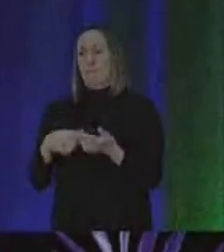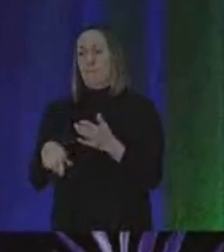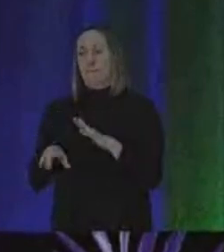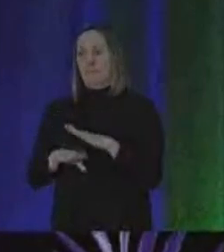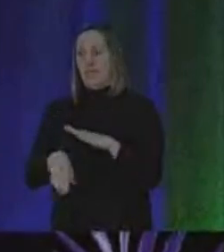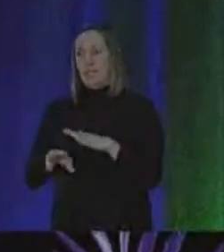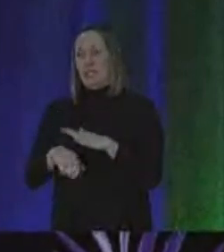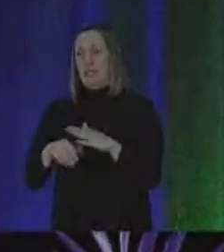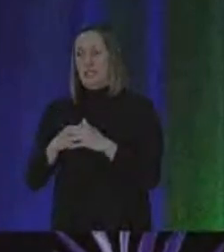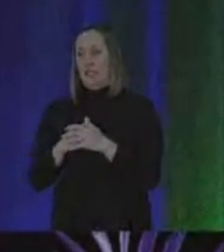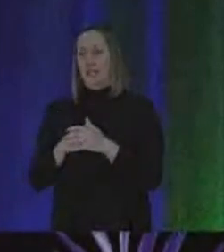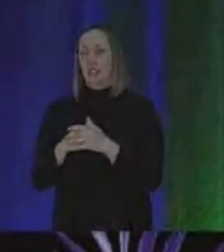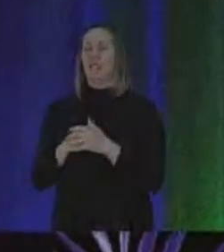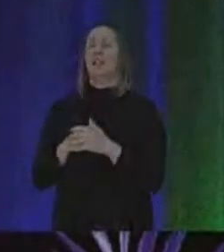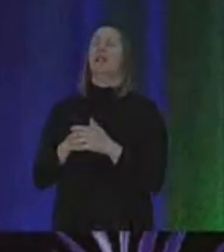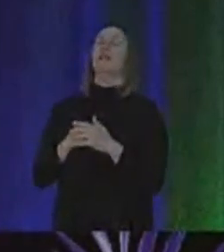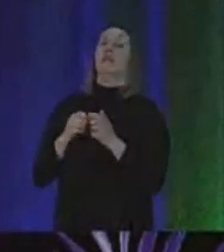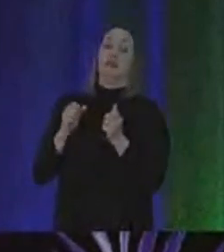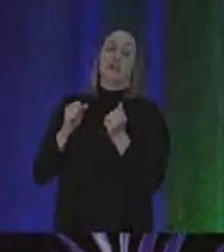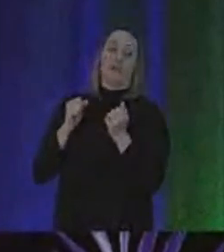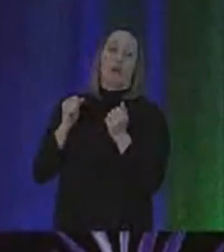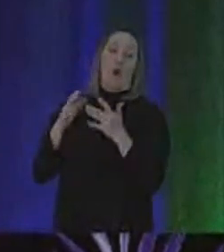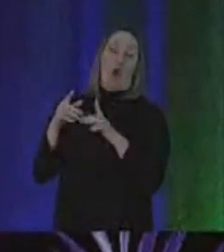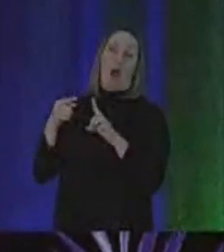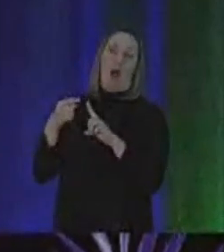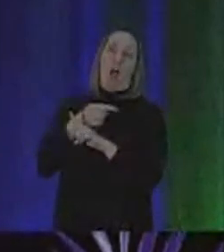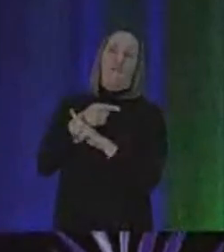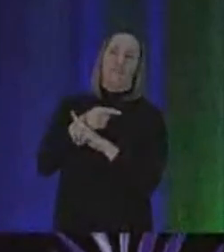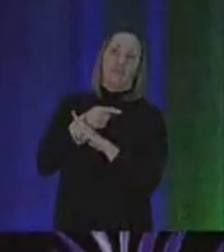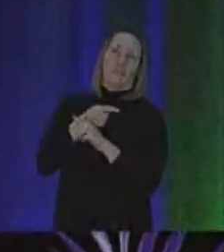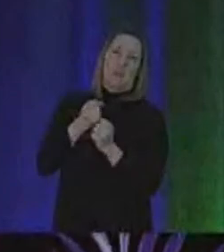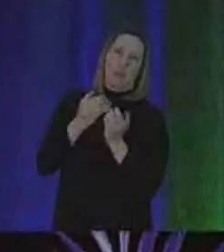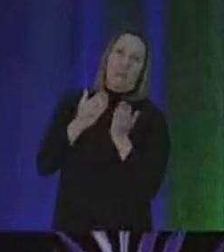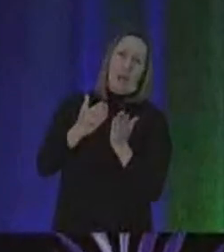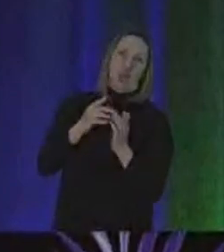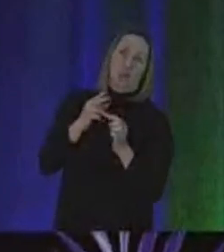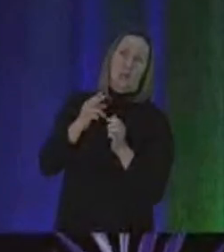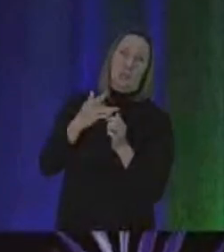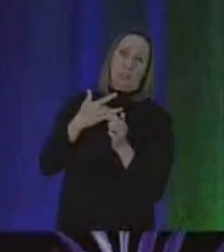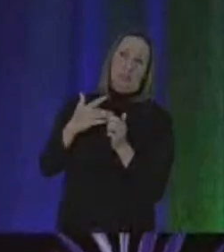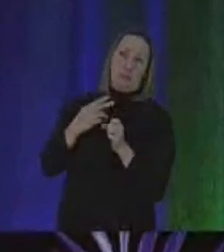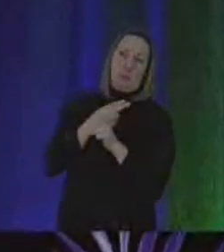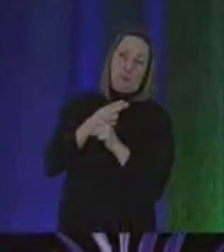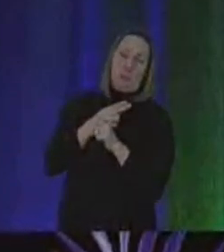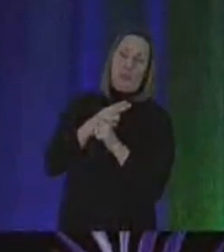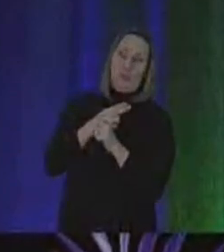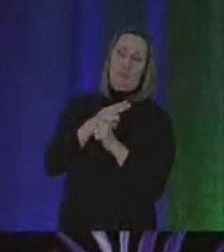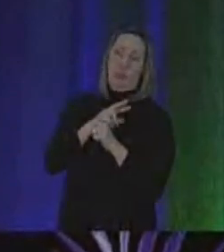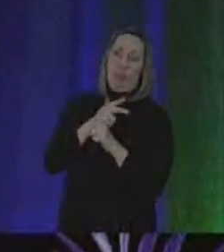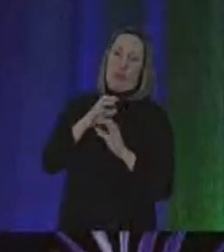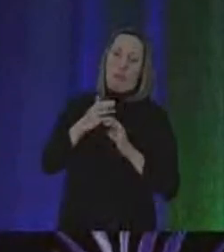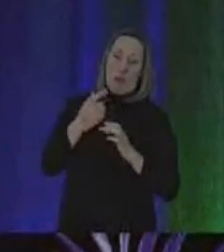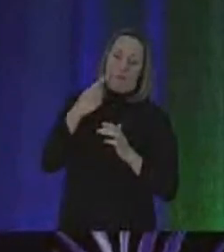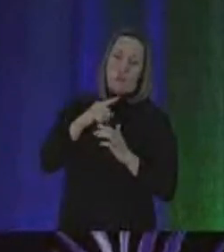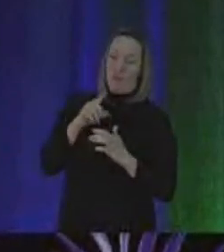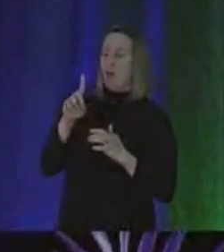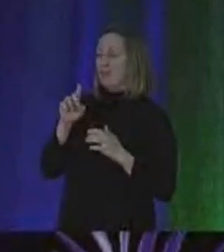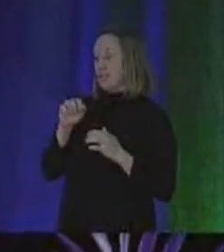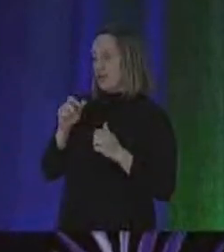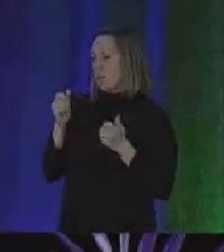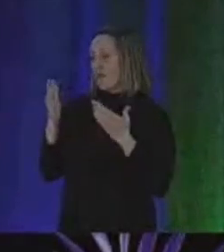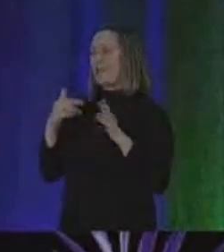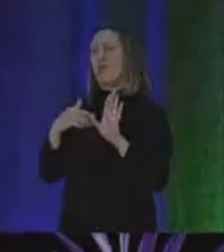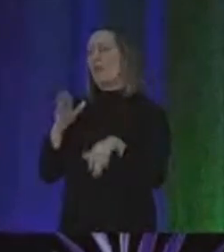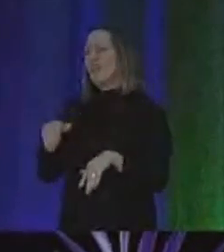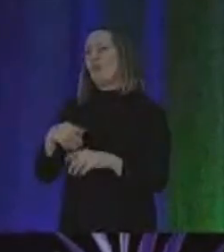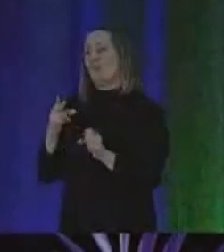end up using for an auth provider. You would use a third party for, or a database provider. Instead, we're just using the AWS